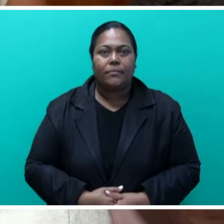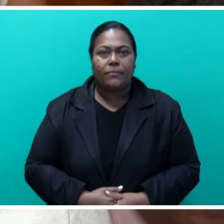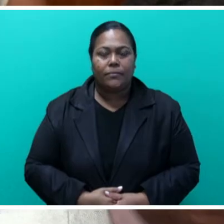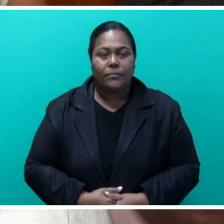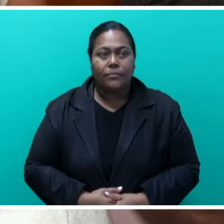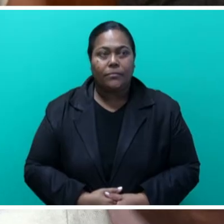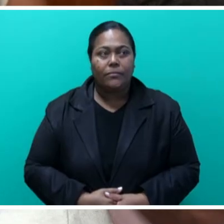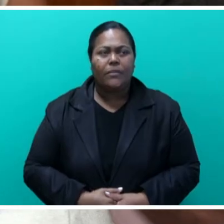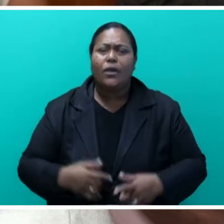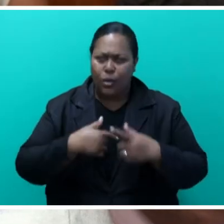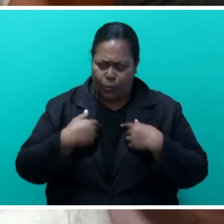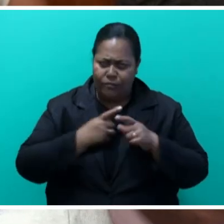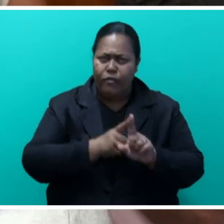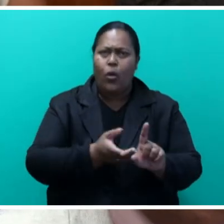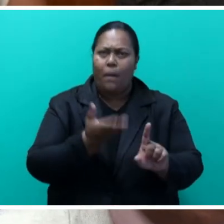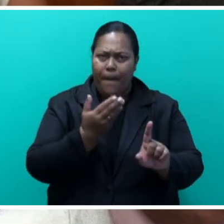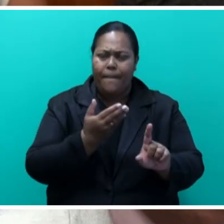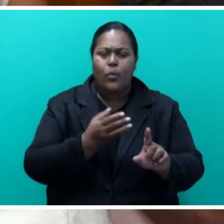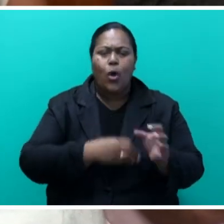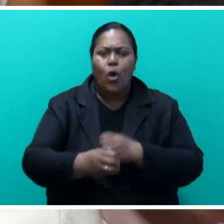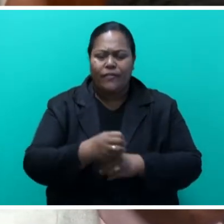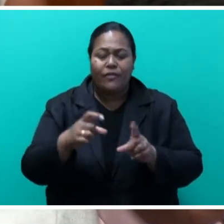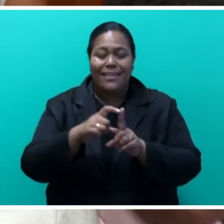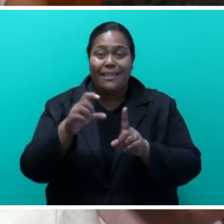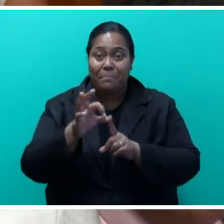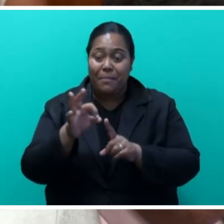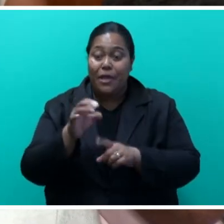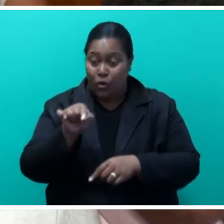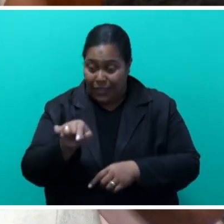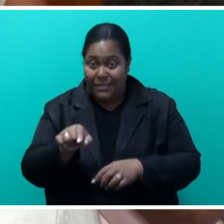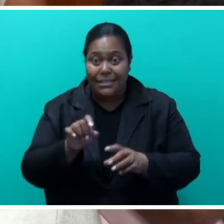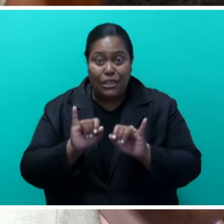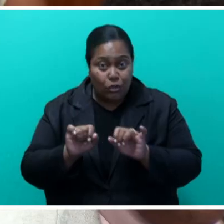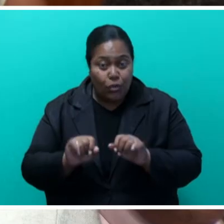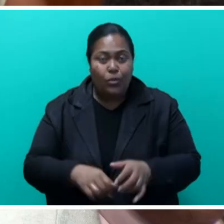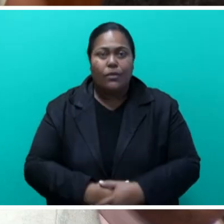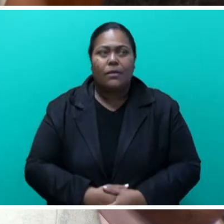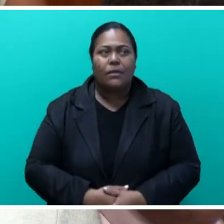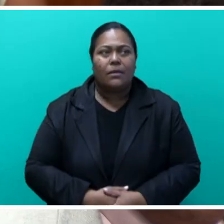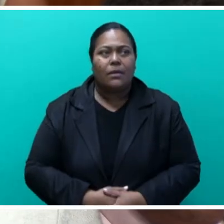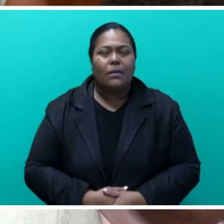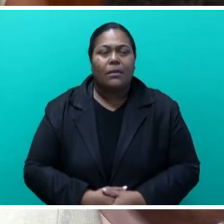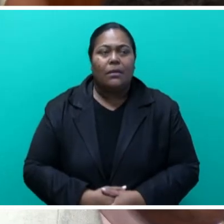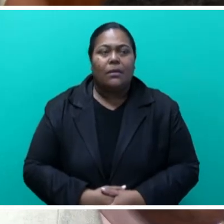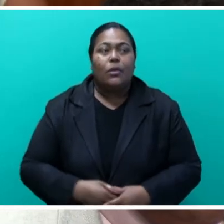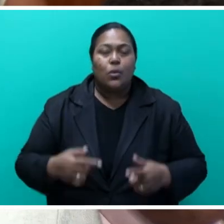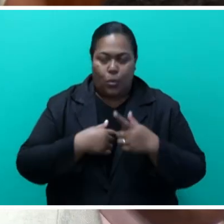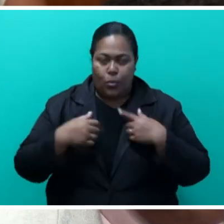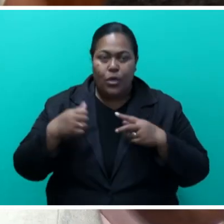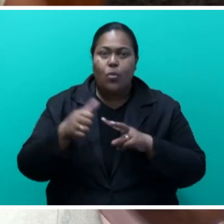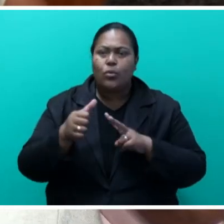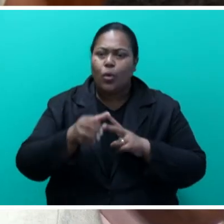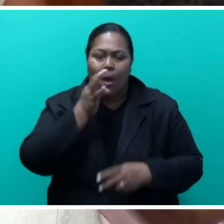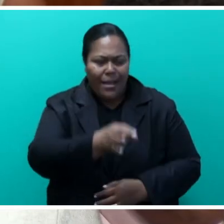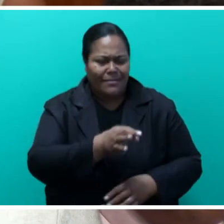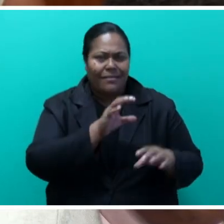We have been following up with the Office of the DPP on the progress, and we have also followed up with the Fiji